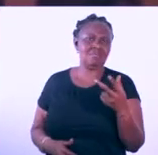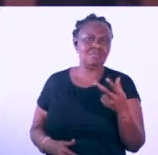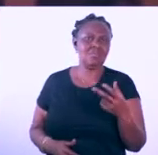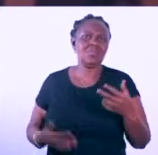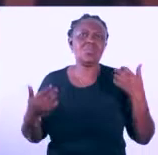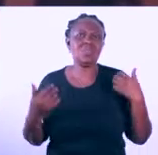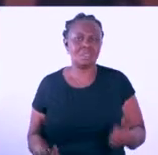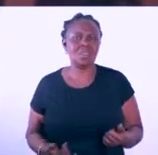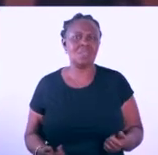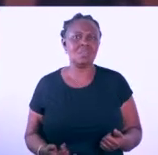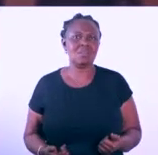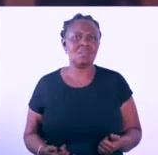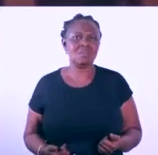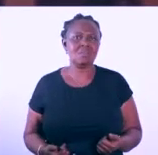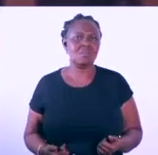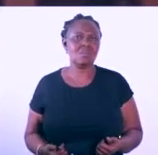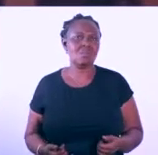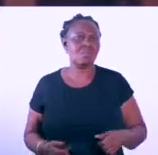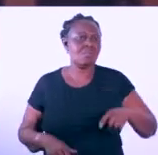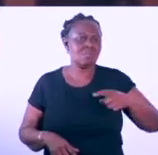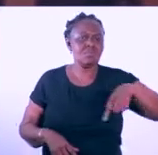So we ticked cannot.